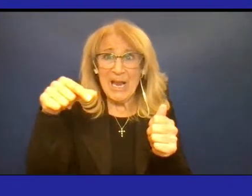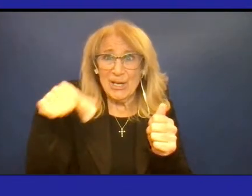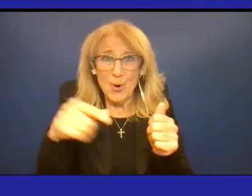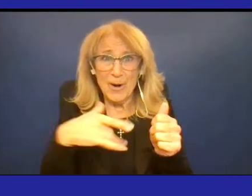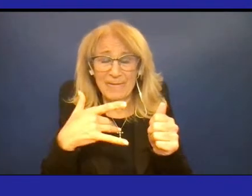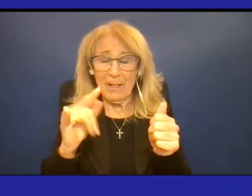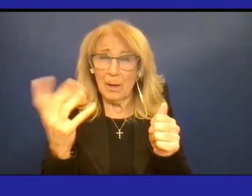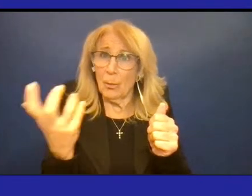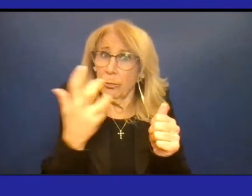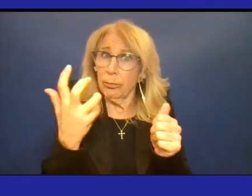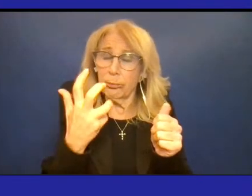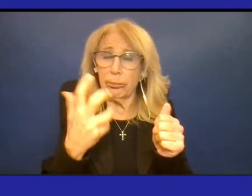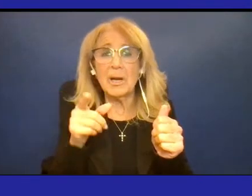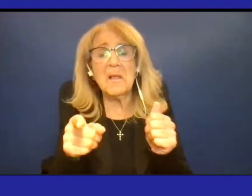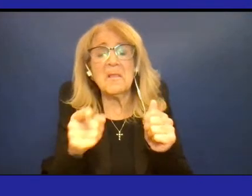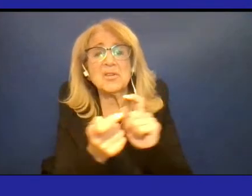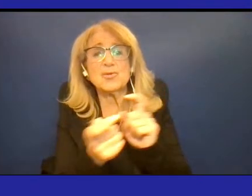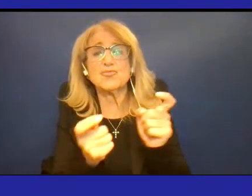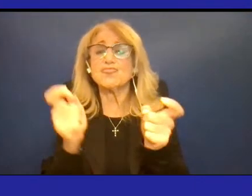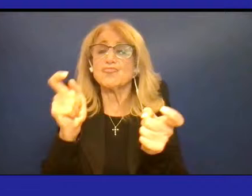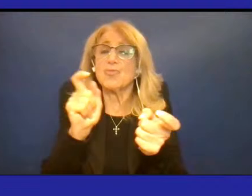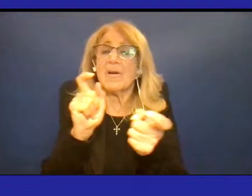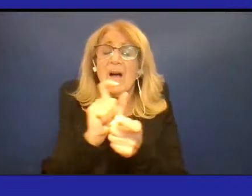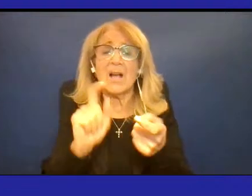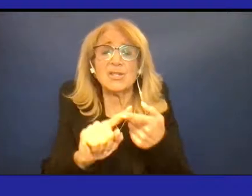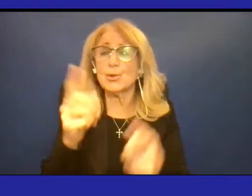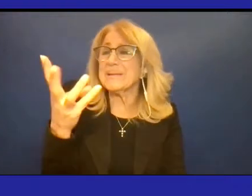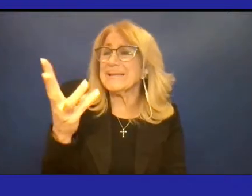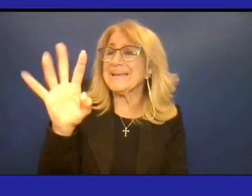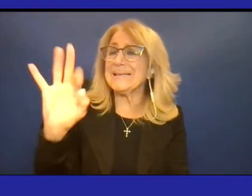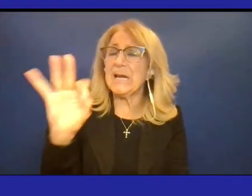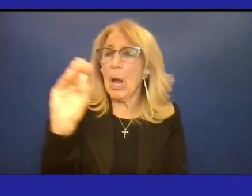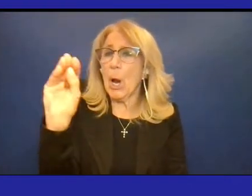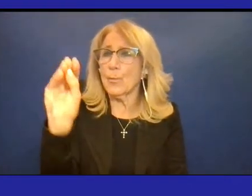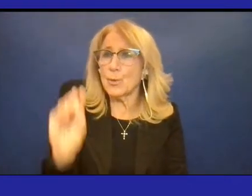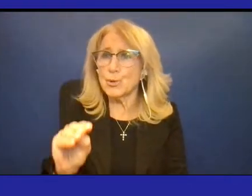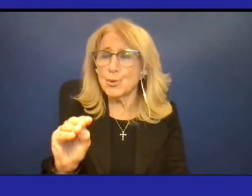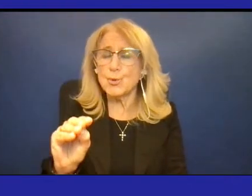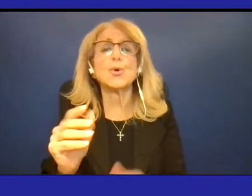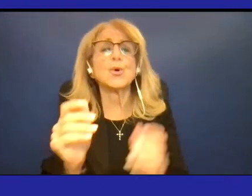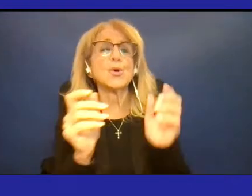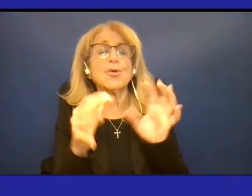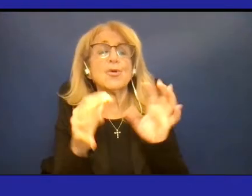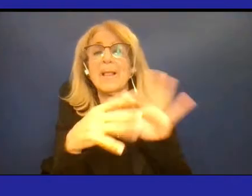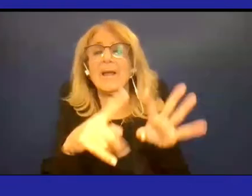was revised to 69% in conjunction with Nicola and the Pop Health team.